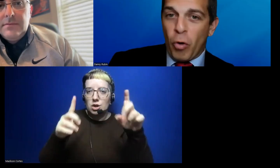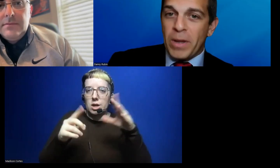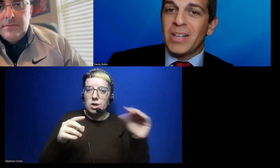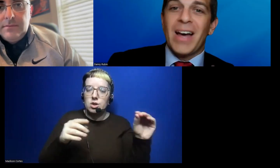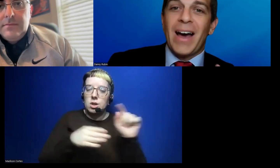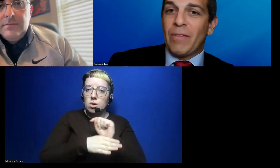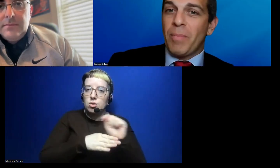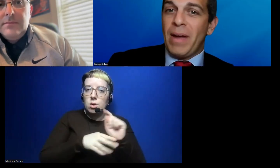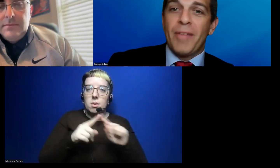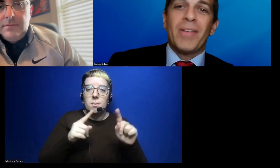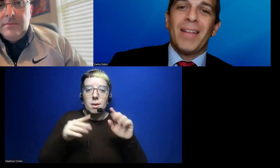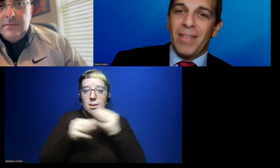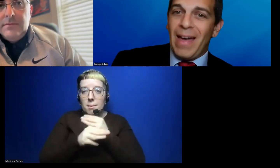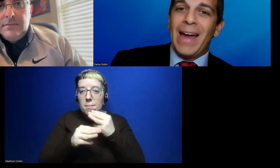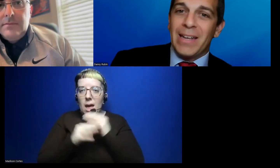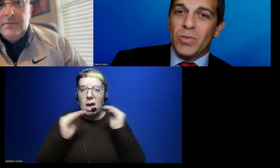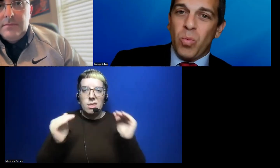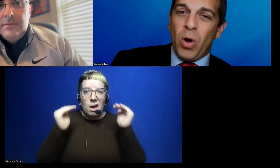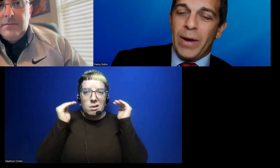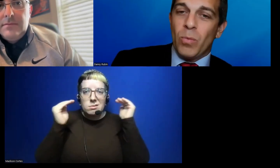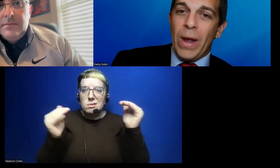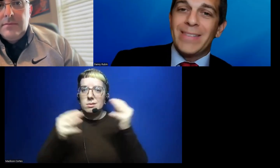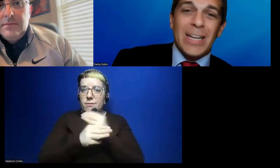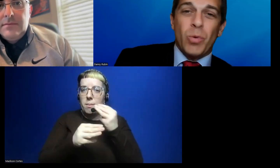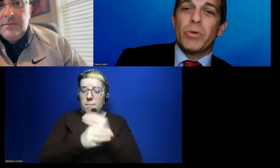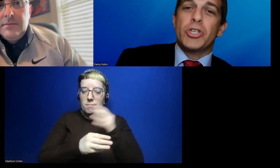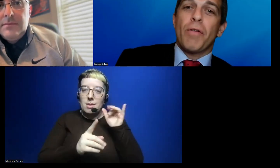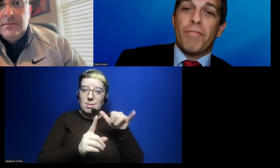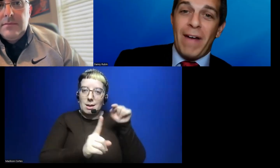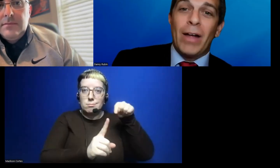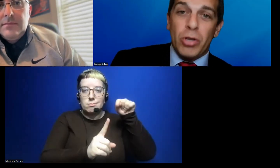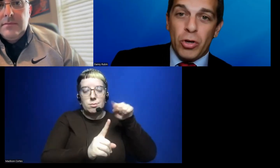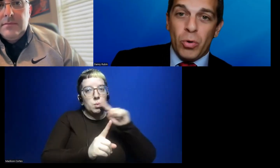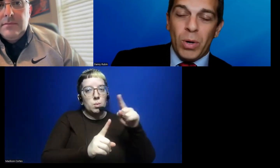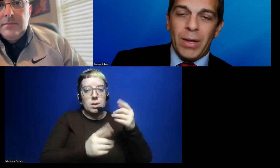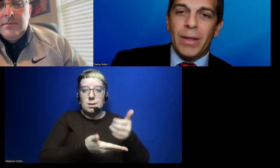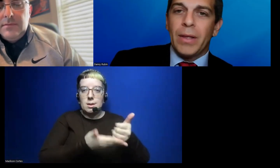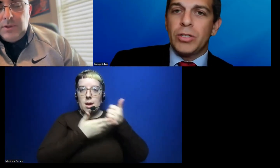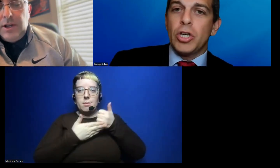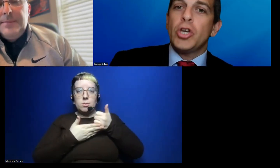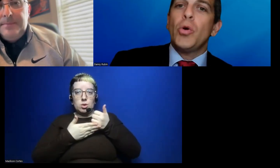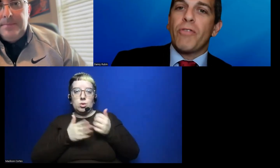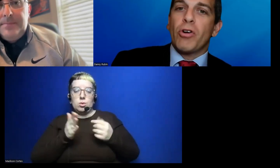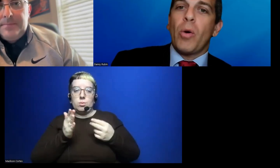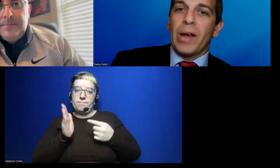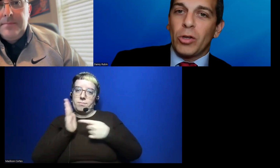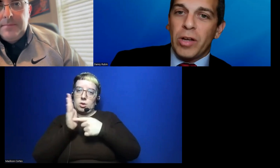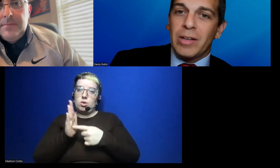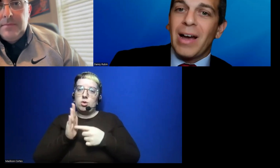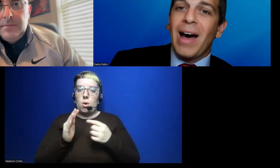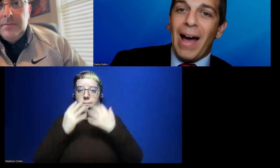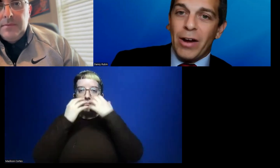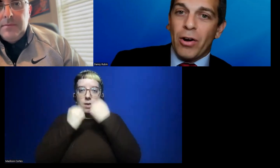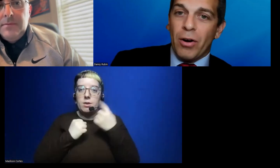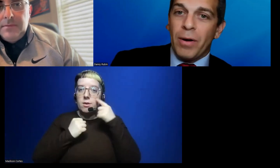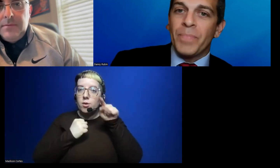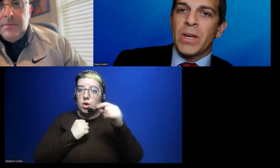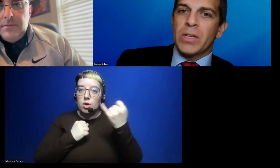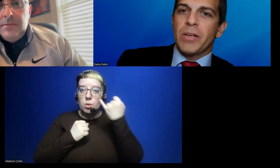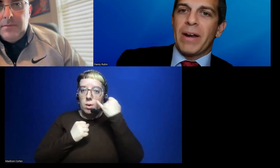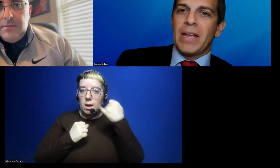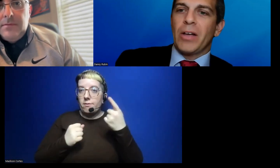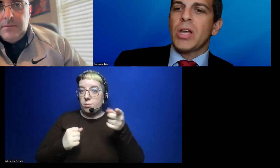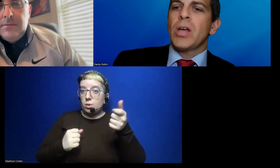math formulas, high level math, that is what wins. That's what would show value Yeah. to you if you're going and looking to